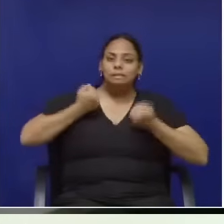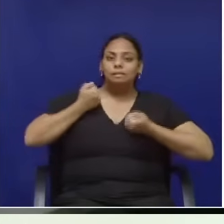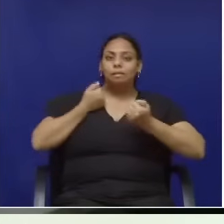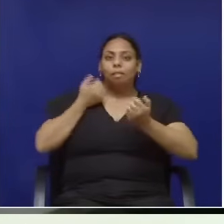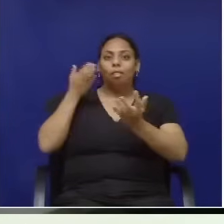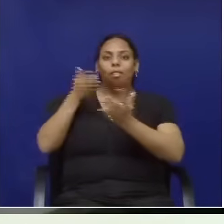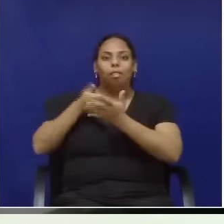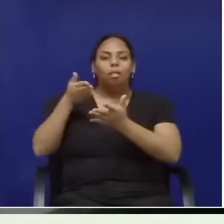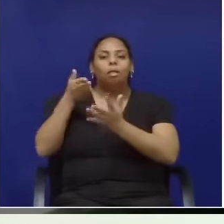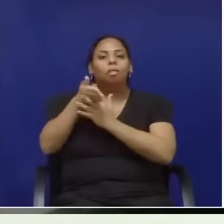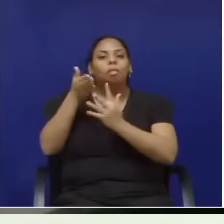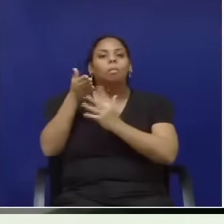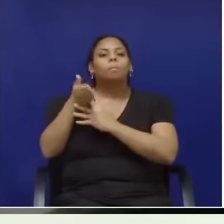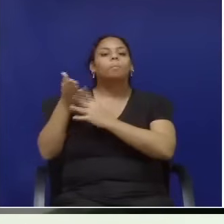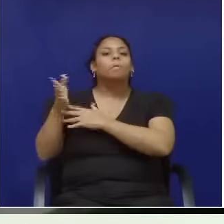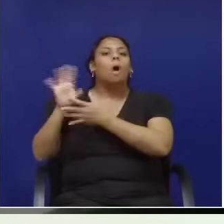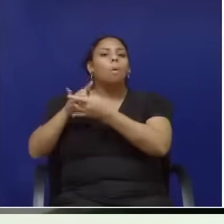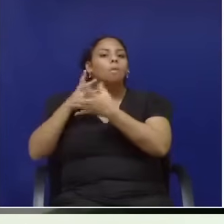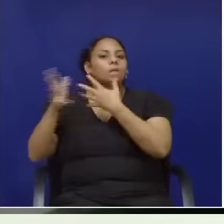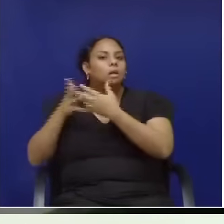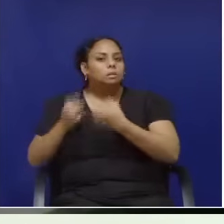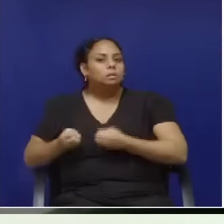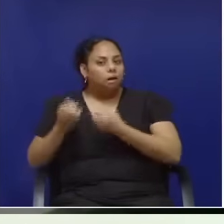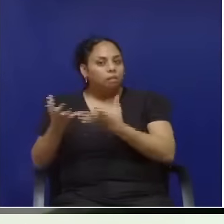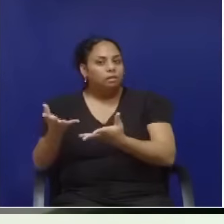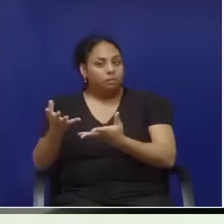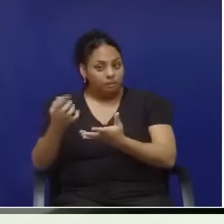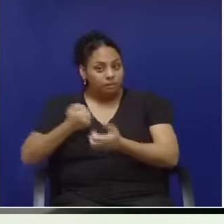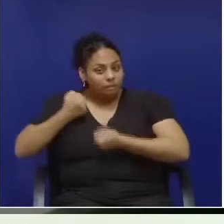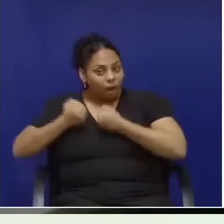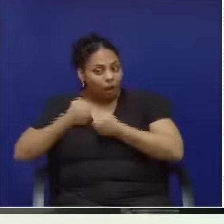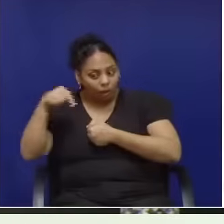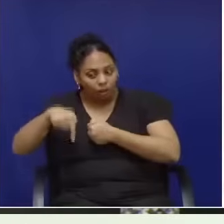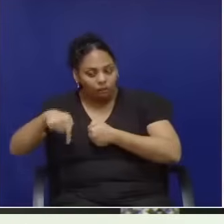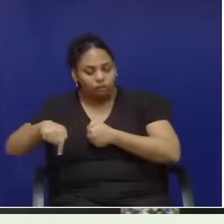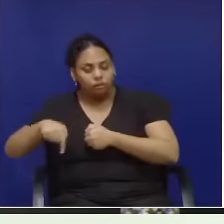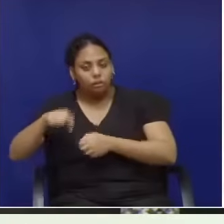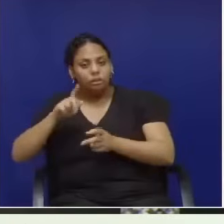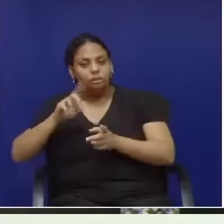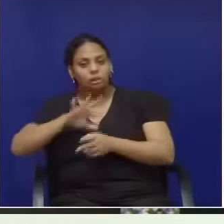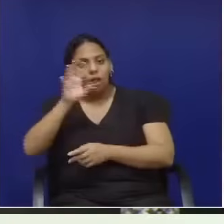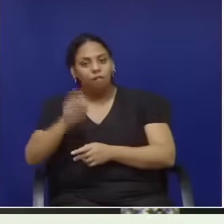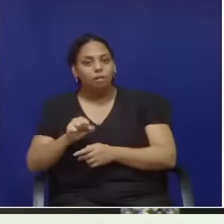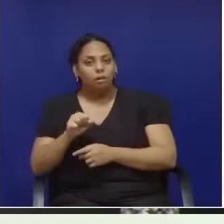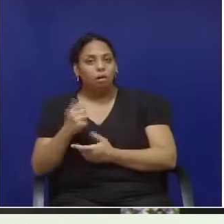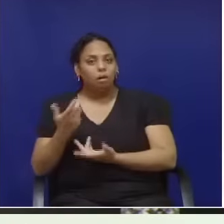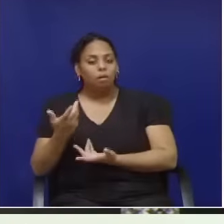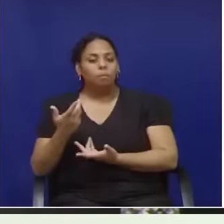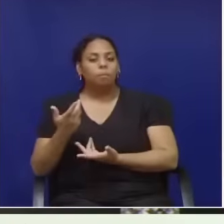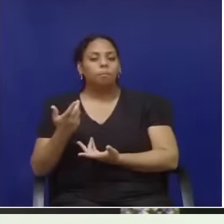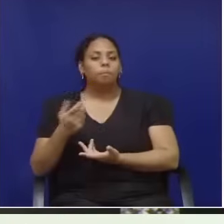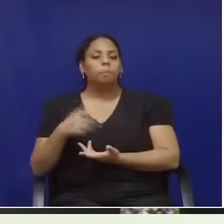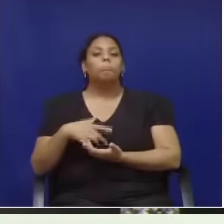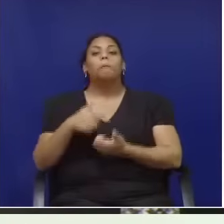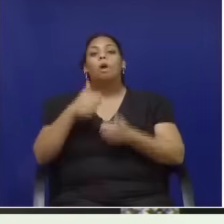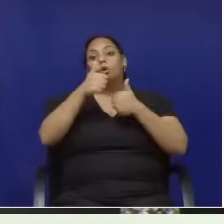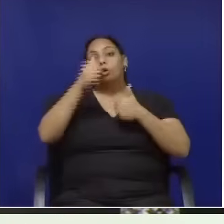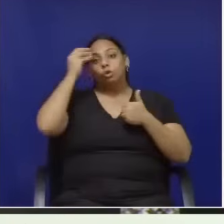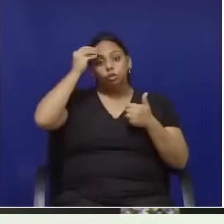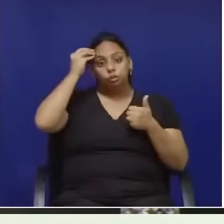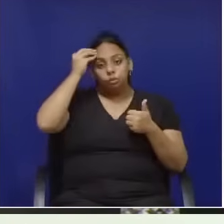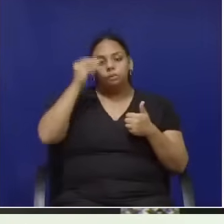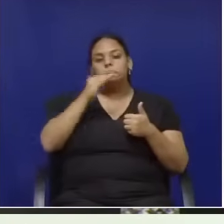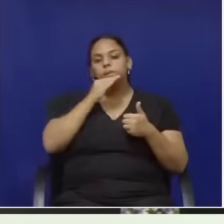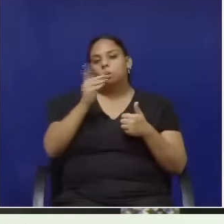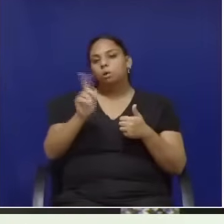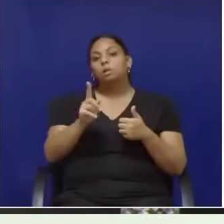services? Thank you. Honorable Minister. Thank you, Chair. The good news is that opening these services